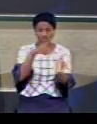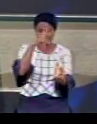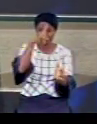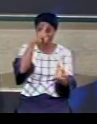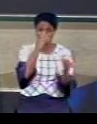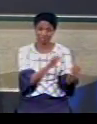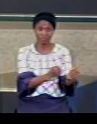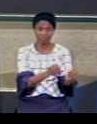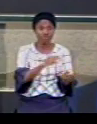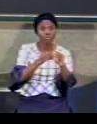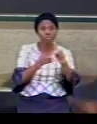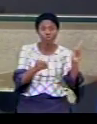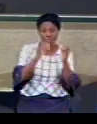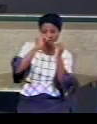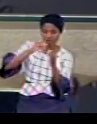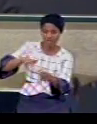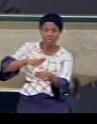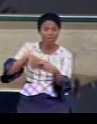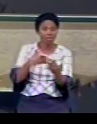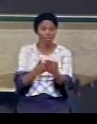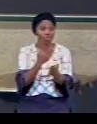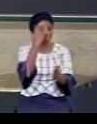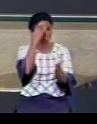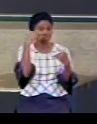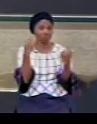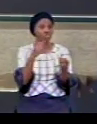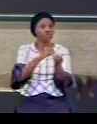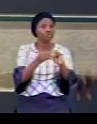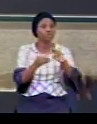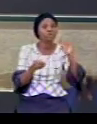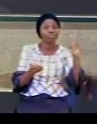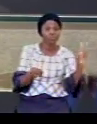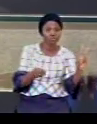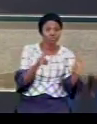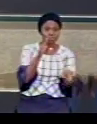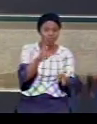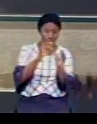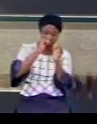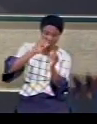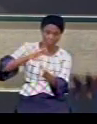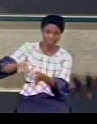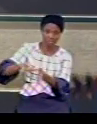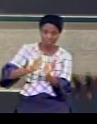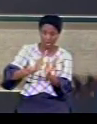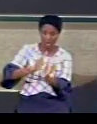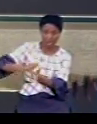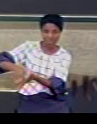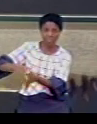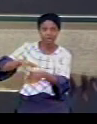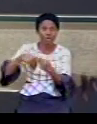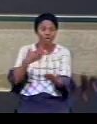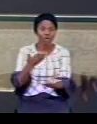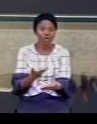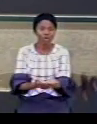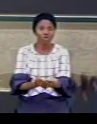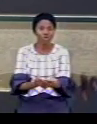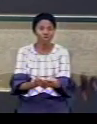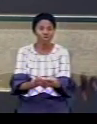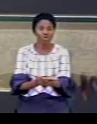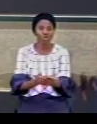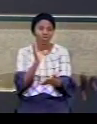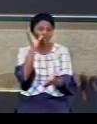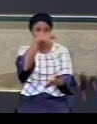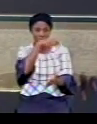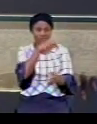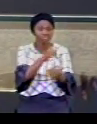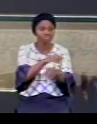known sins. Number two, you abandon all strange